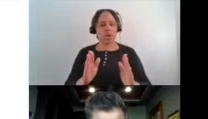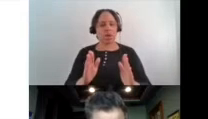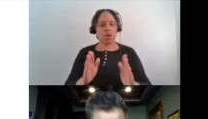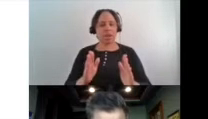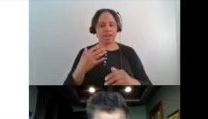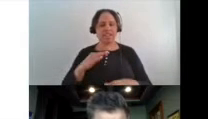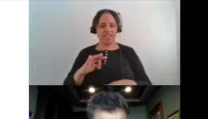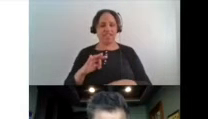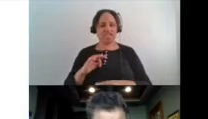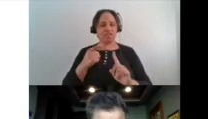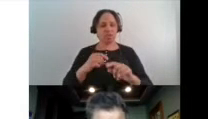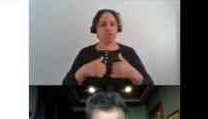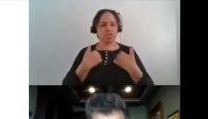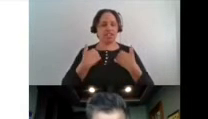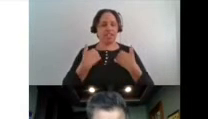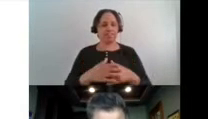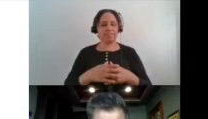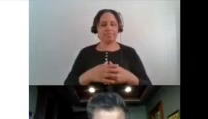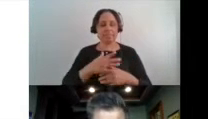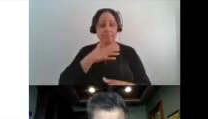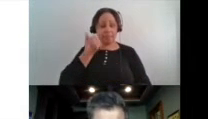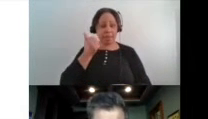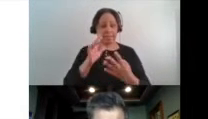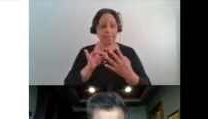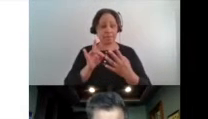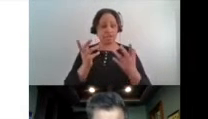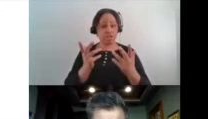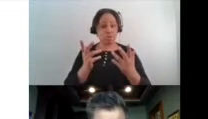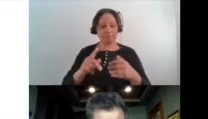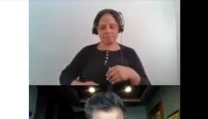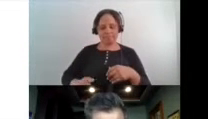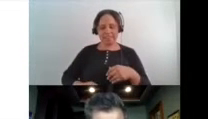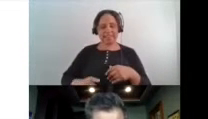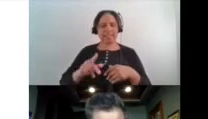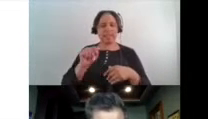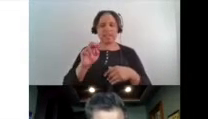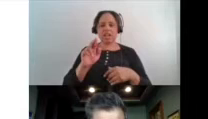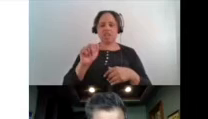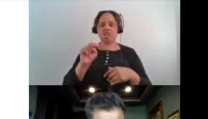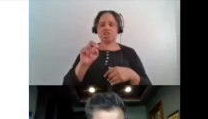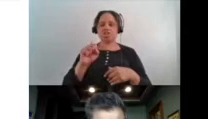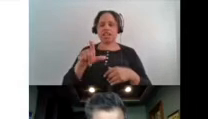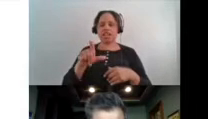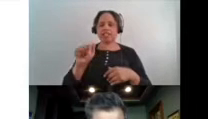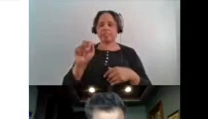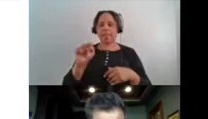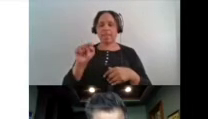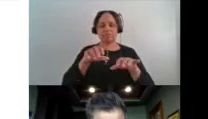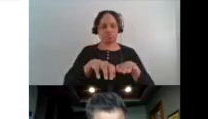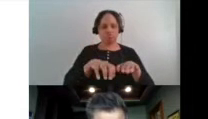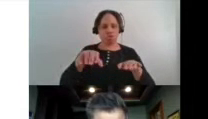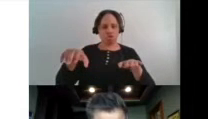advantage in terms of survival. The best option is kidney transplant, and you can have a patient that has a kidney transplant. They get